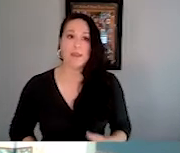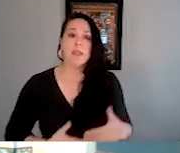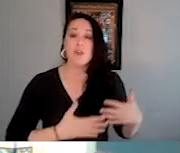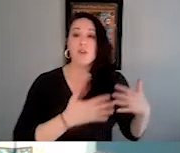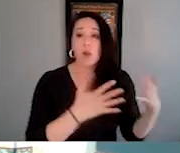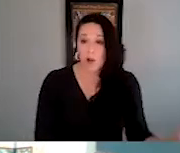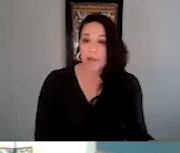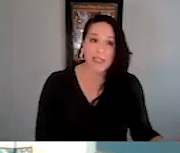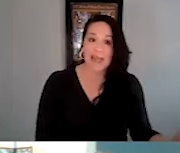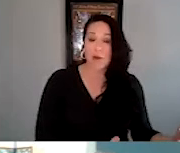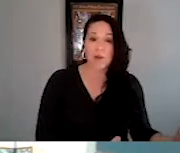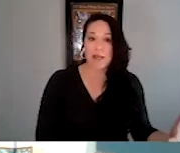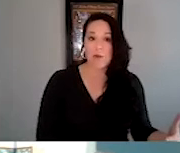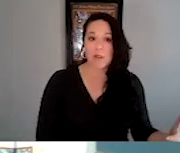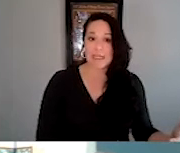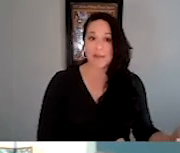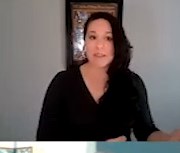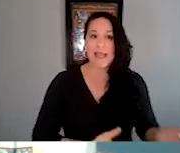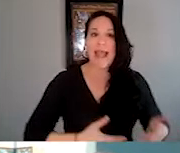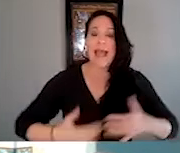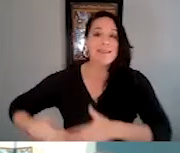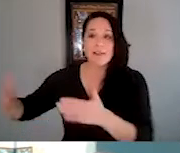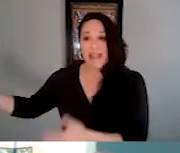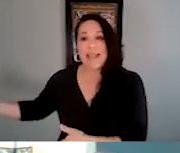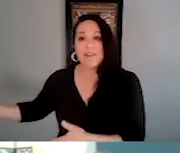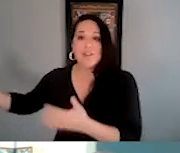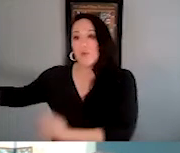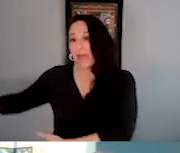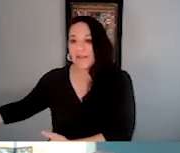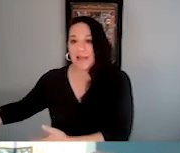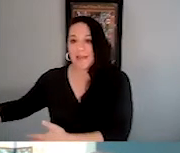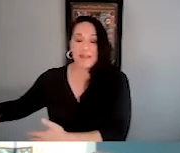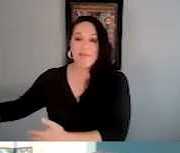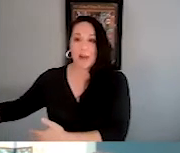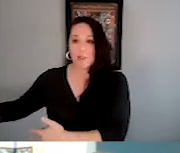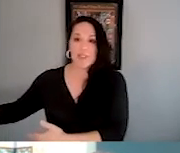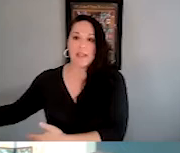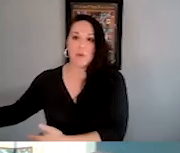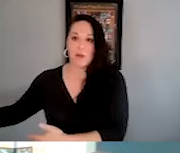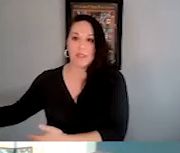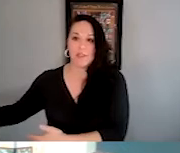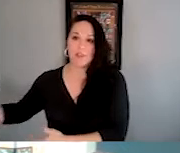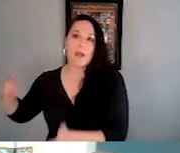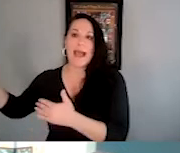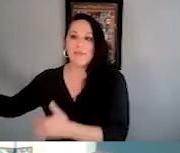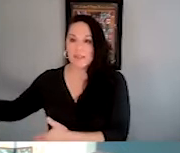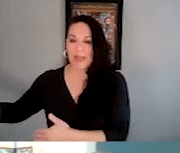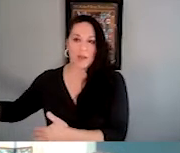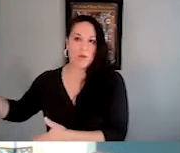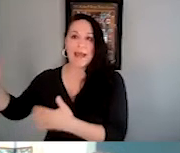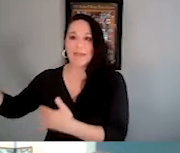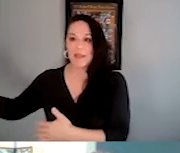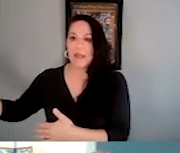collecting. So if you're already looking at alcohol and alcohol sales, add Delta-8 to that environmental scan you were already going to do, or add